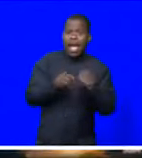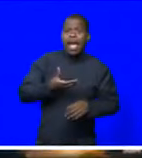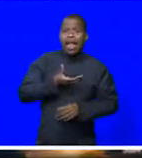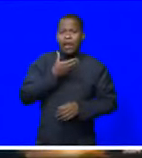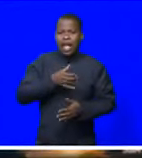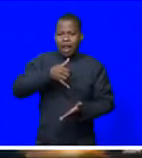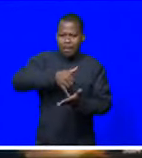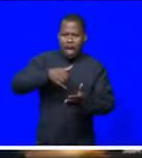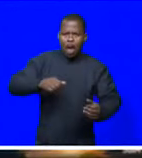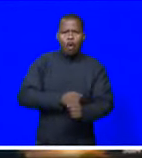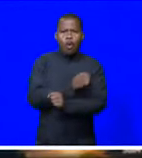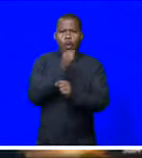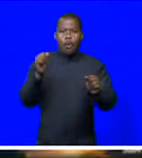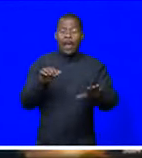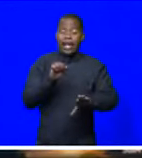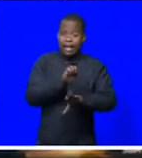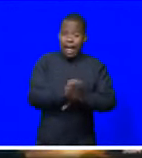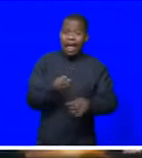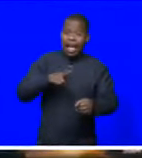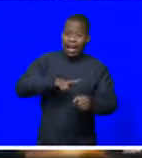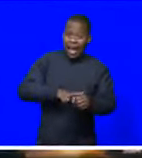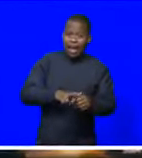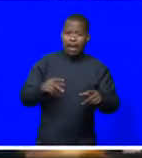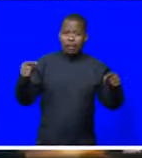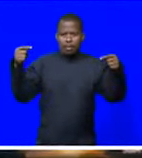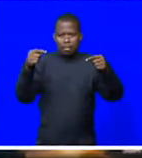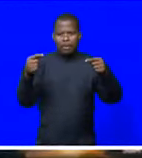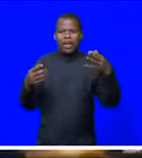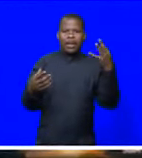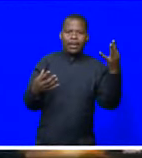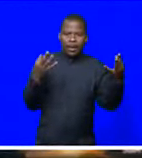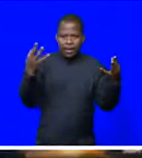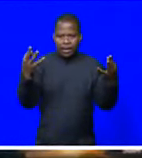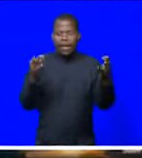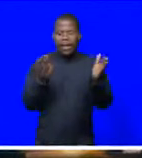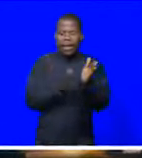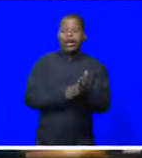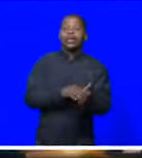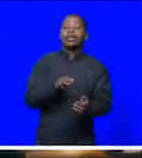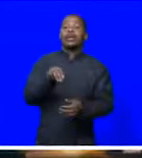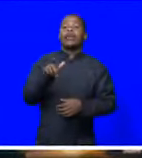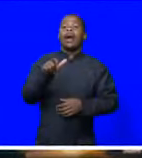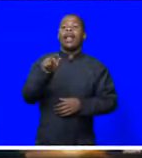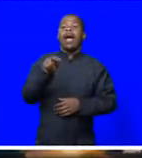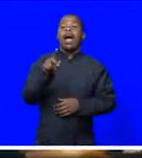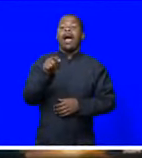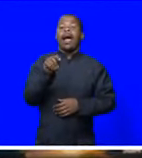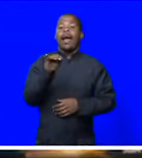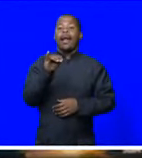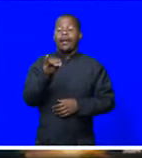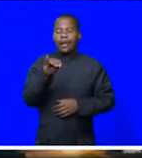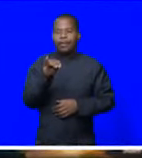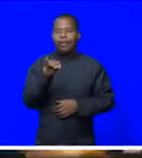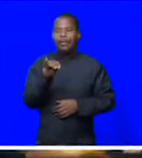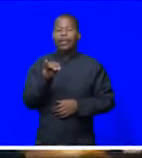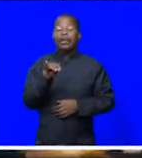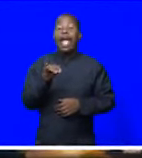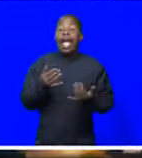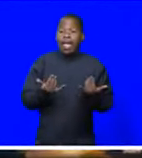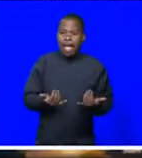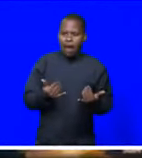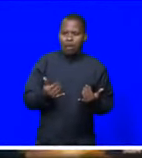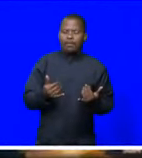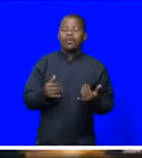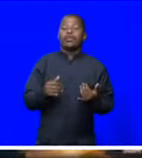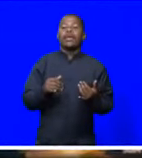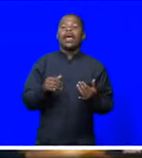Premier League title, even though they were held by Malanti Chiefs in a 3-all draw clash at Galanga Stadium in Stegi. Highlanders